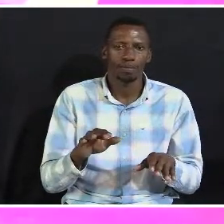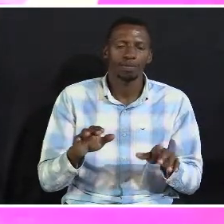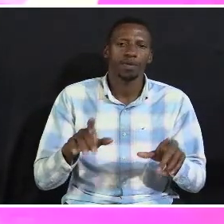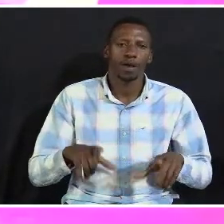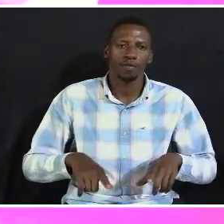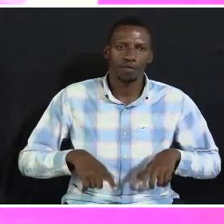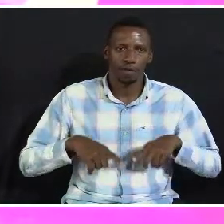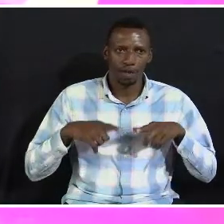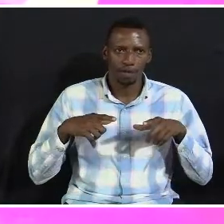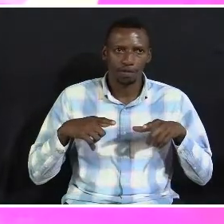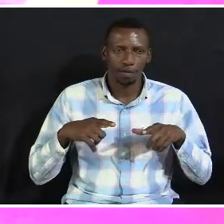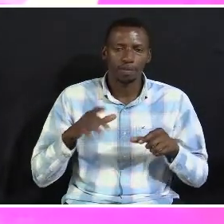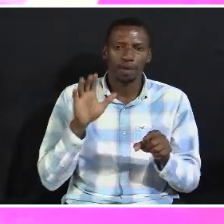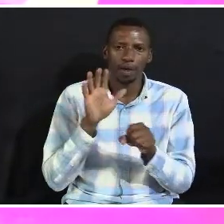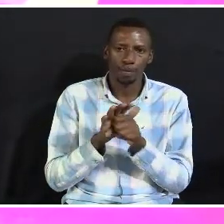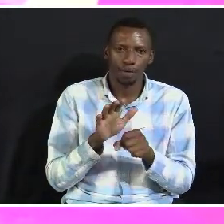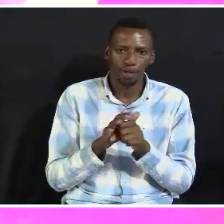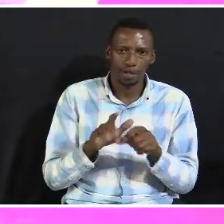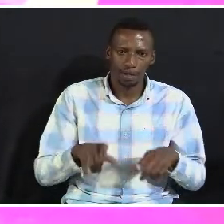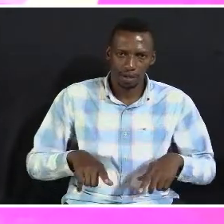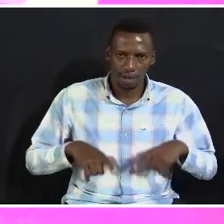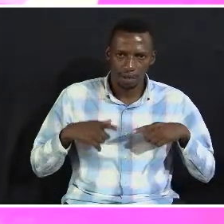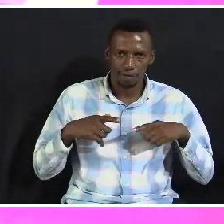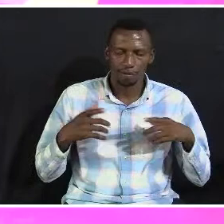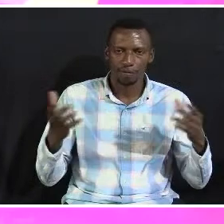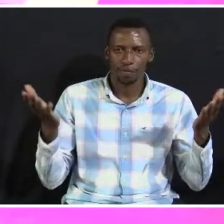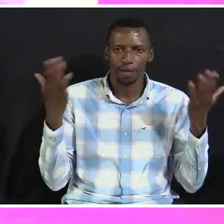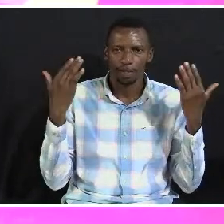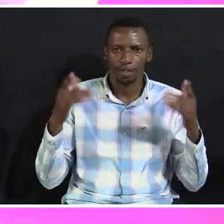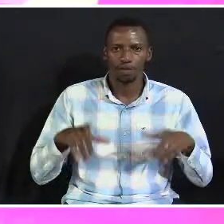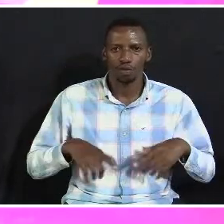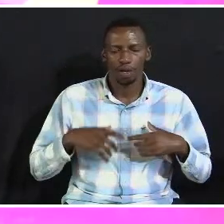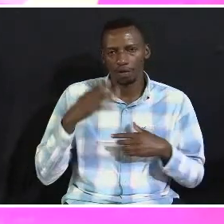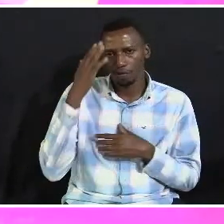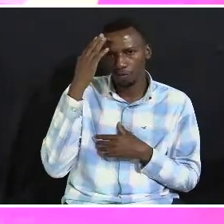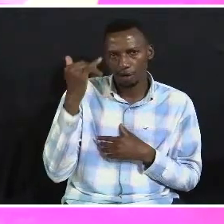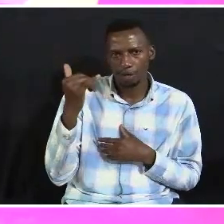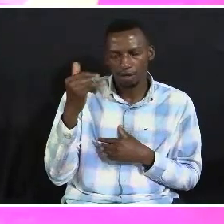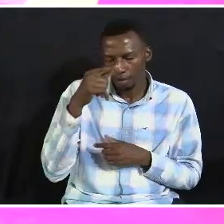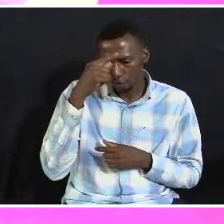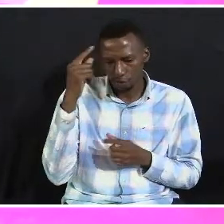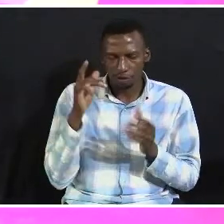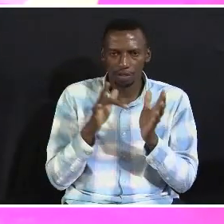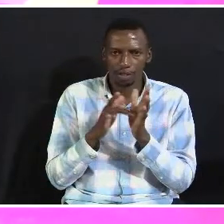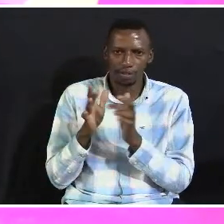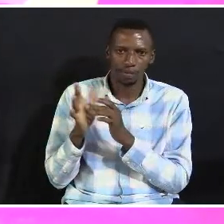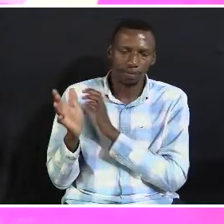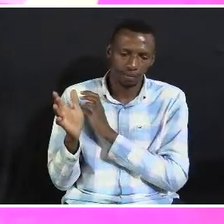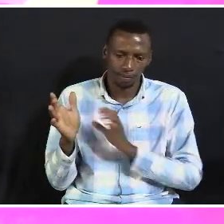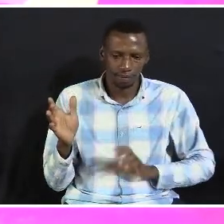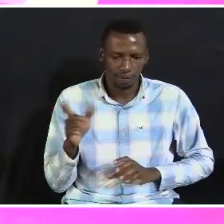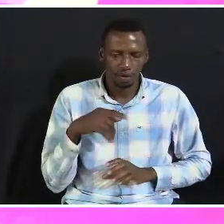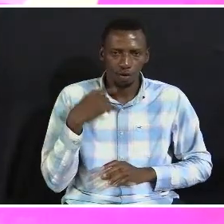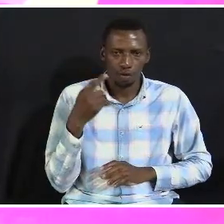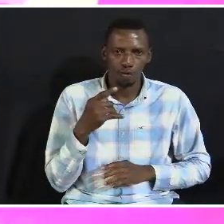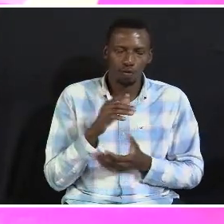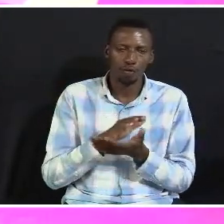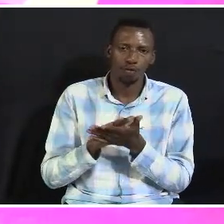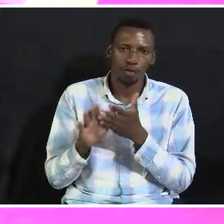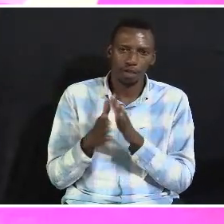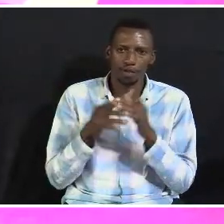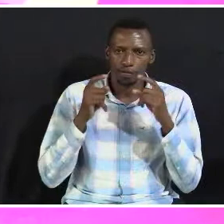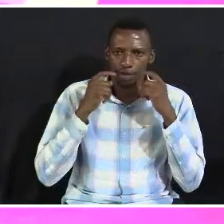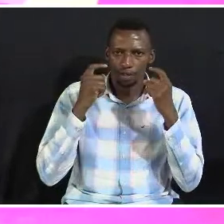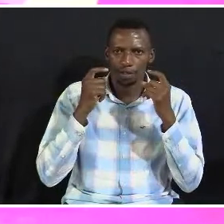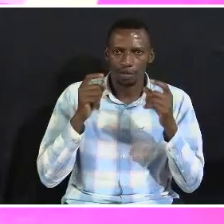life, abundant life, eternal life. Why? Because the Lamb of God who takes away the sin of the